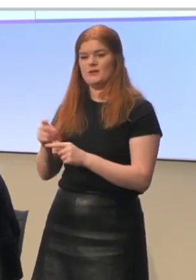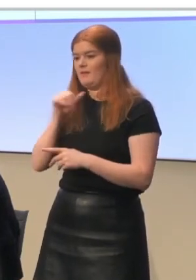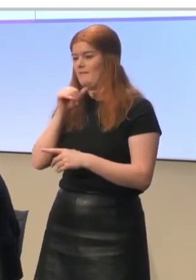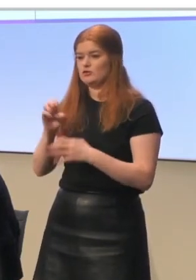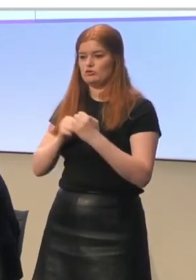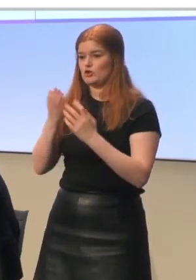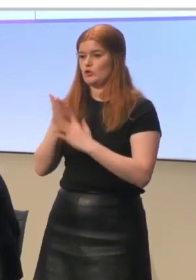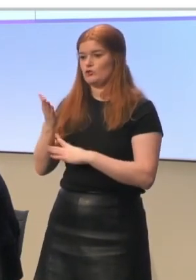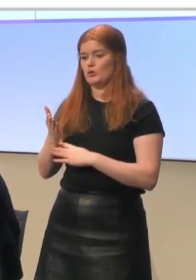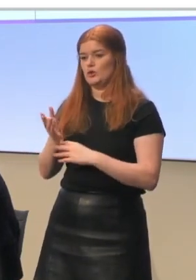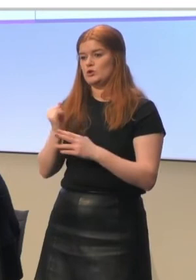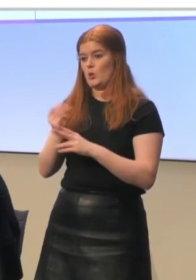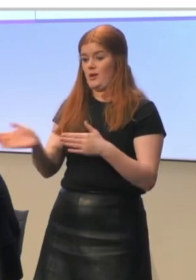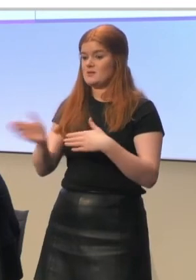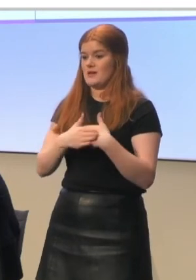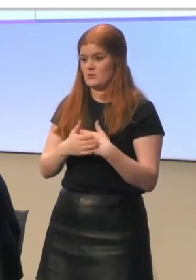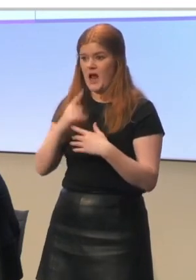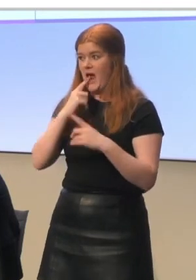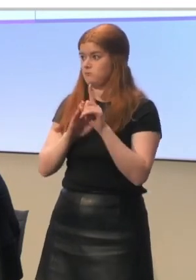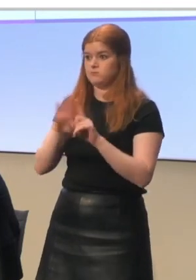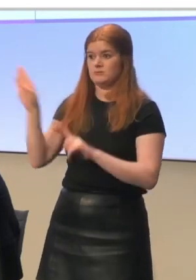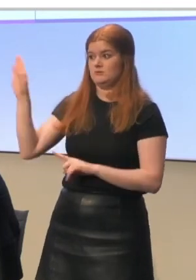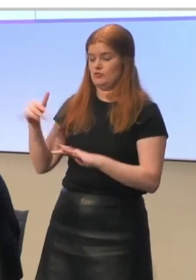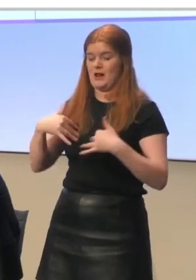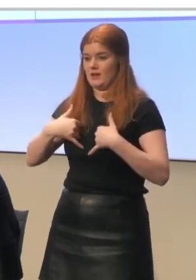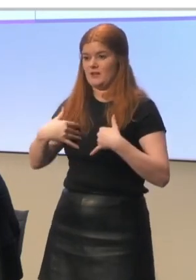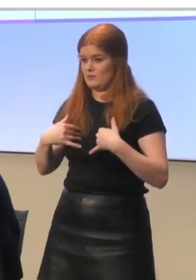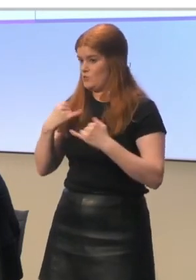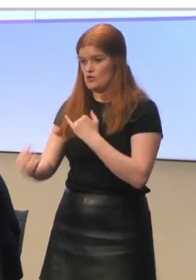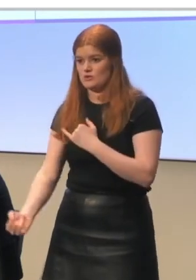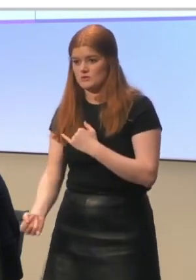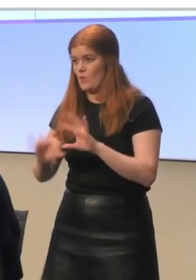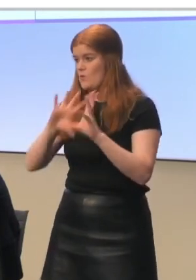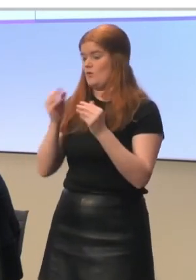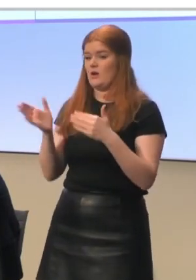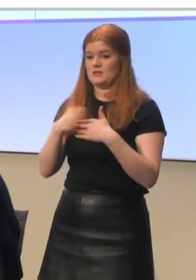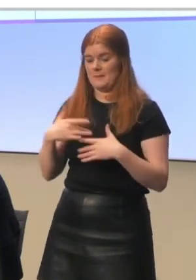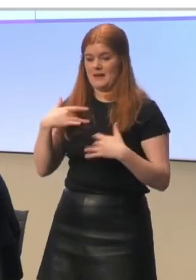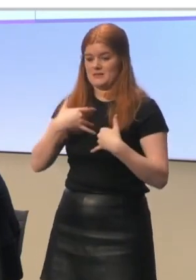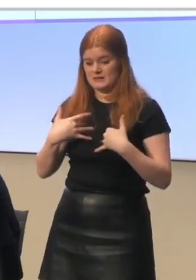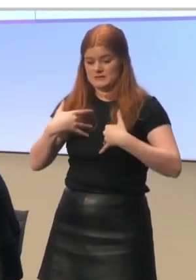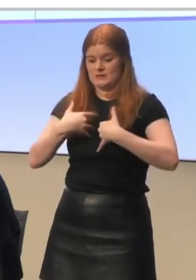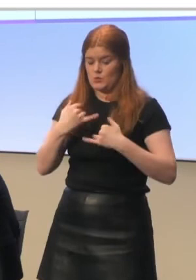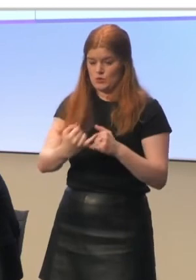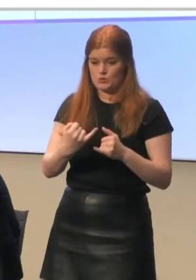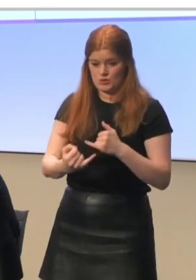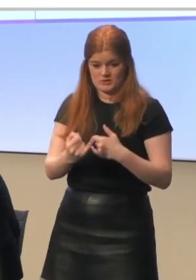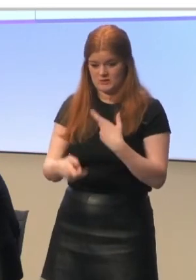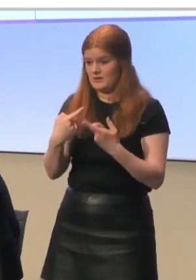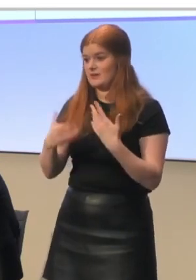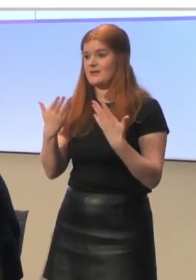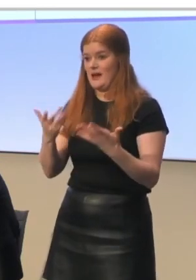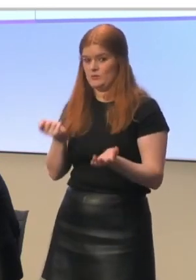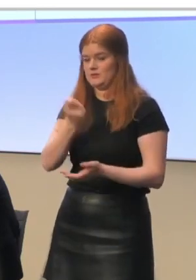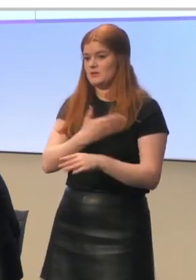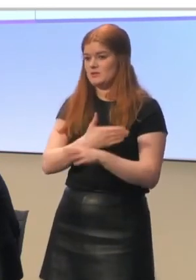structure during the school lockdowns skyrocketed her anxiety. The whole lockdown drove that to another level, to the point that she's been